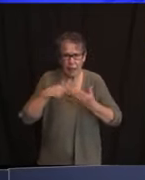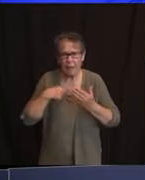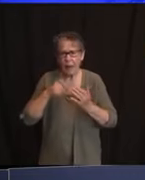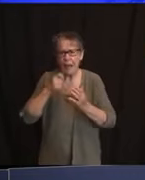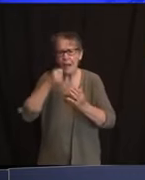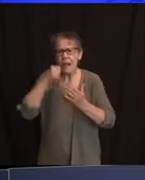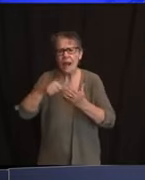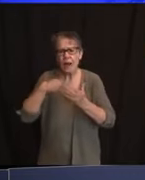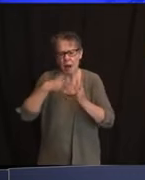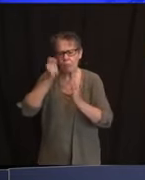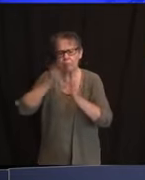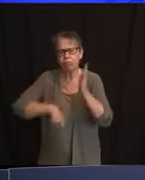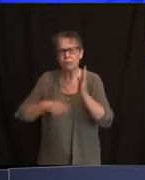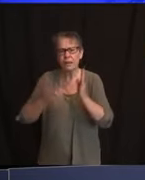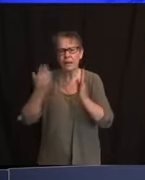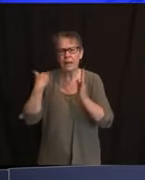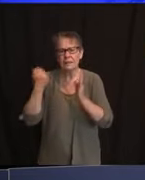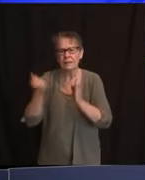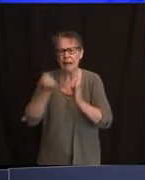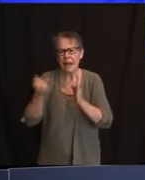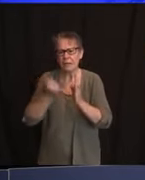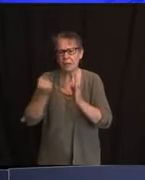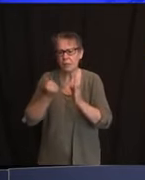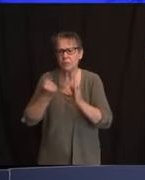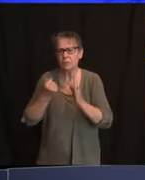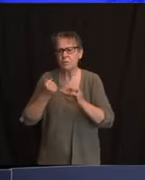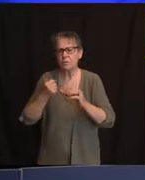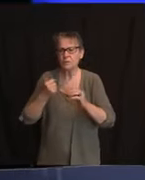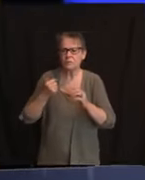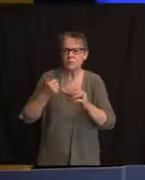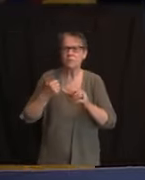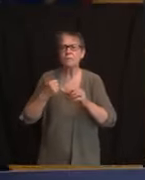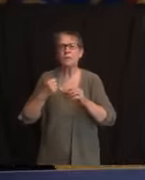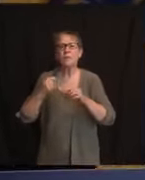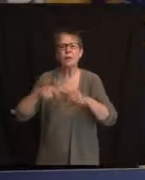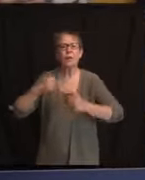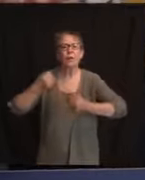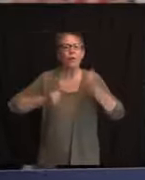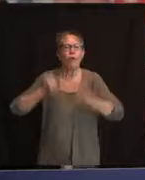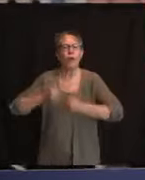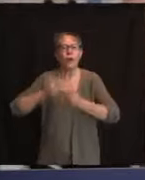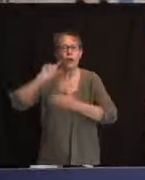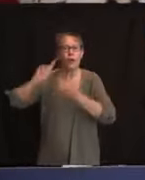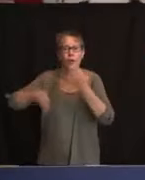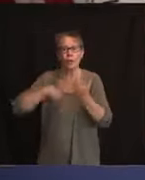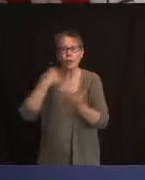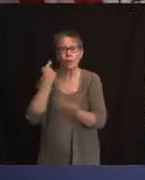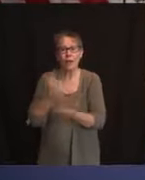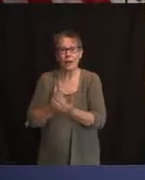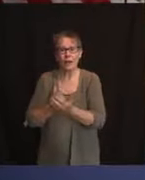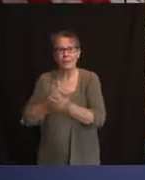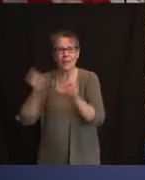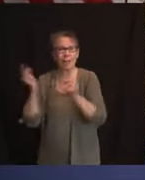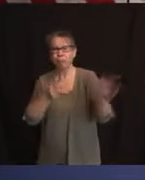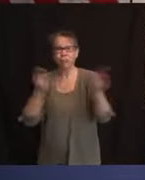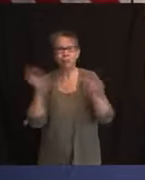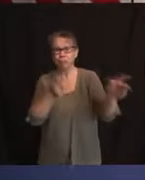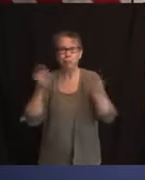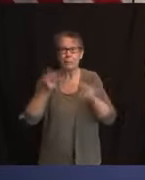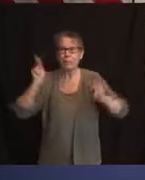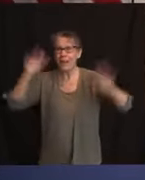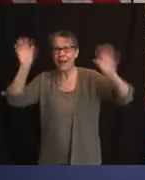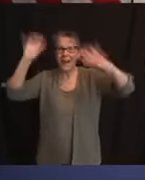wave parades. With that, Governor, I'll turn it back over to you. This last point, make two comments about parks.